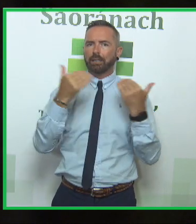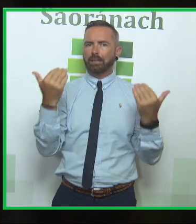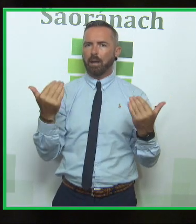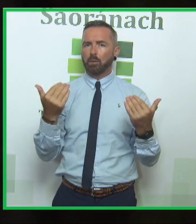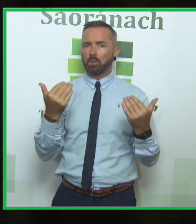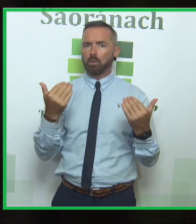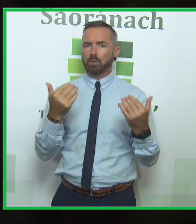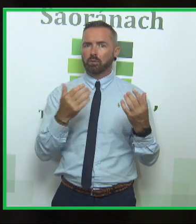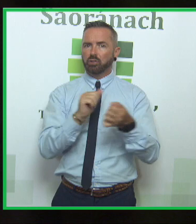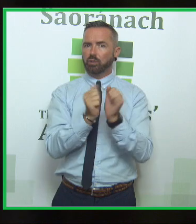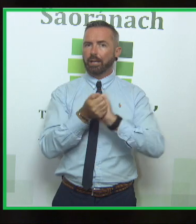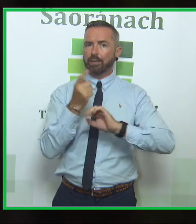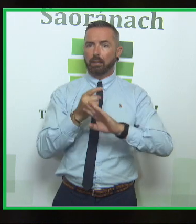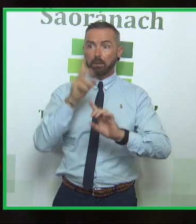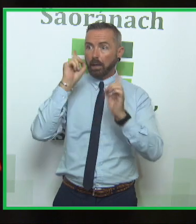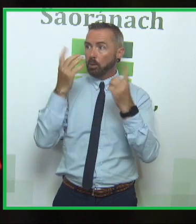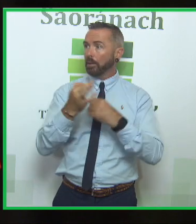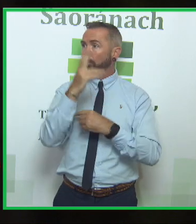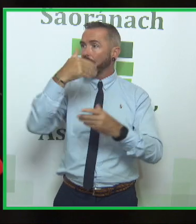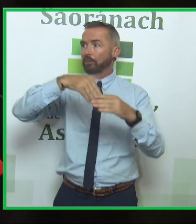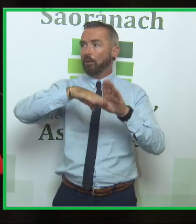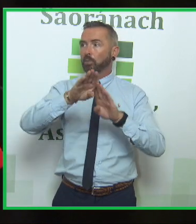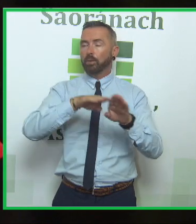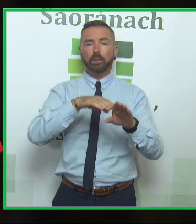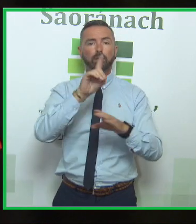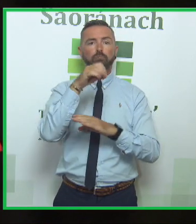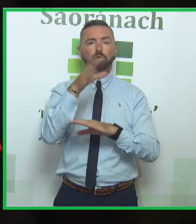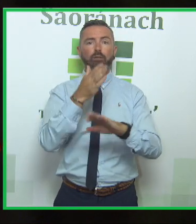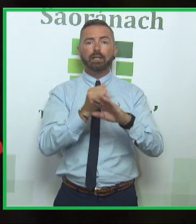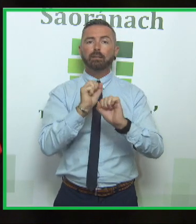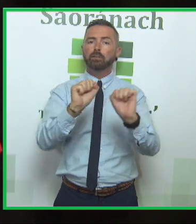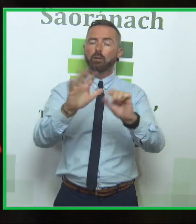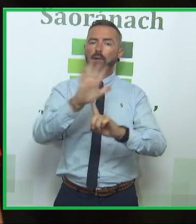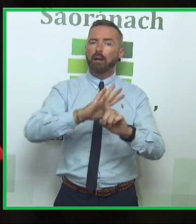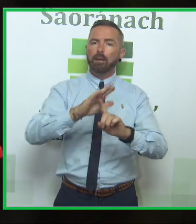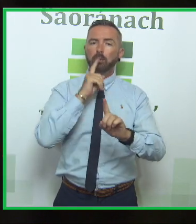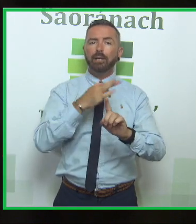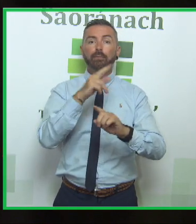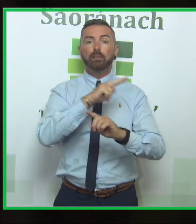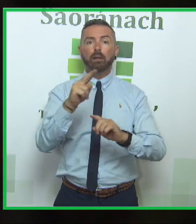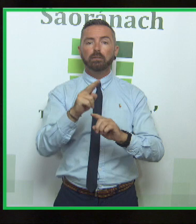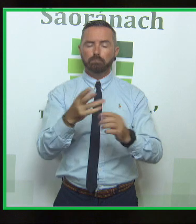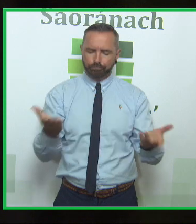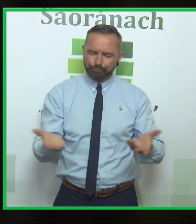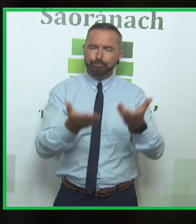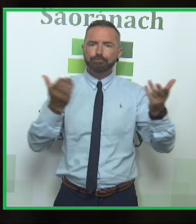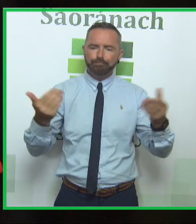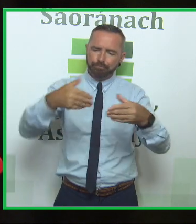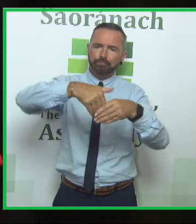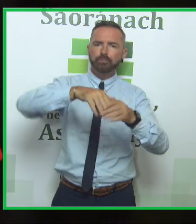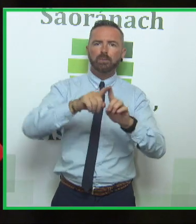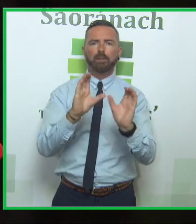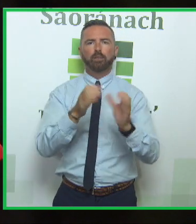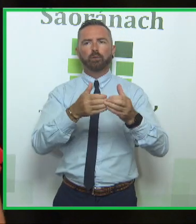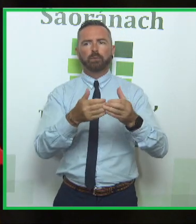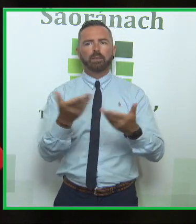your regional or local drug task force in your area, but if you're not, really, you know, after all of this finishes, go and make that effort, go and join, you know,